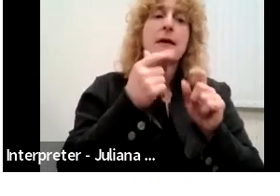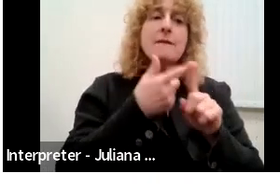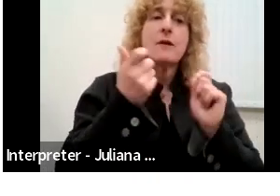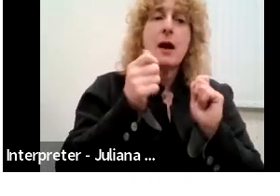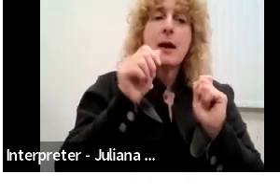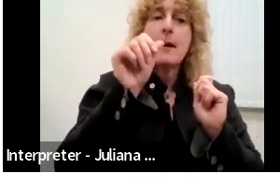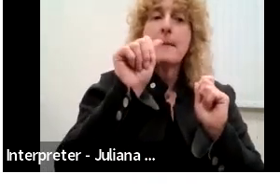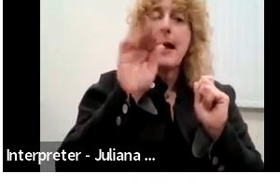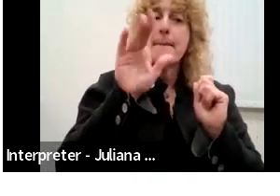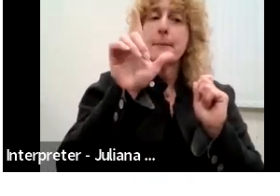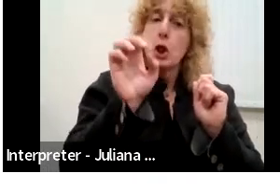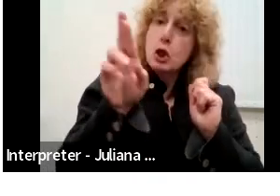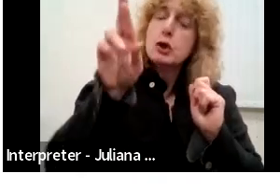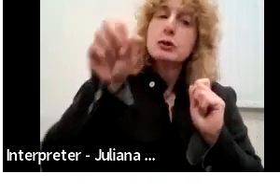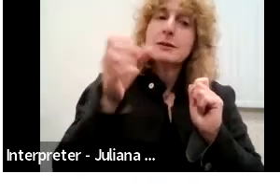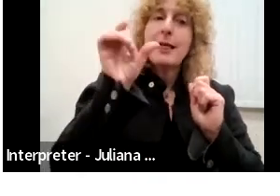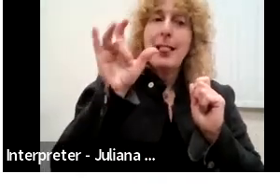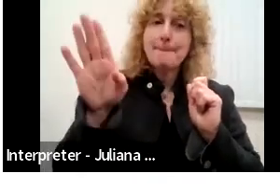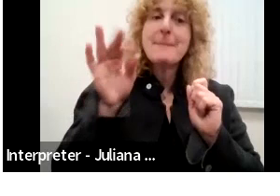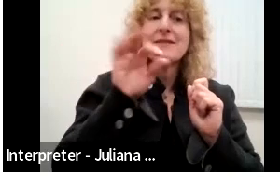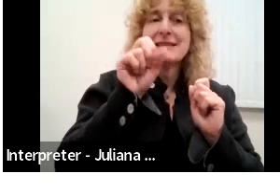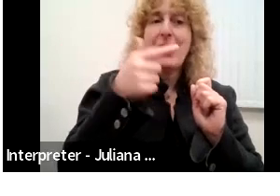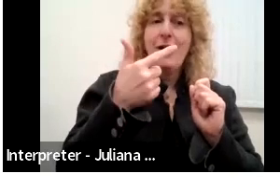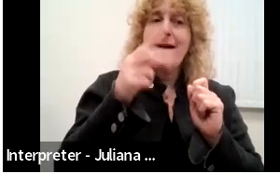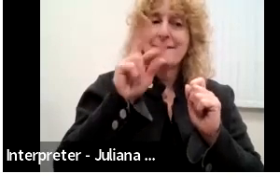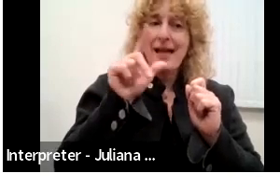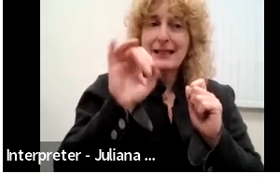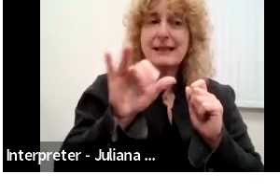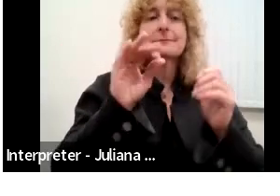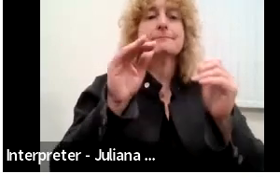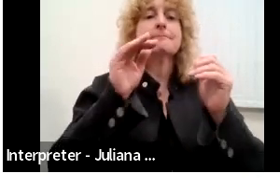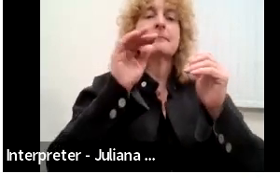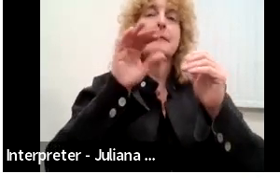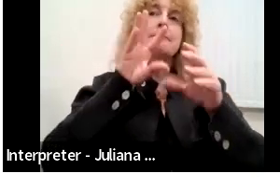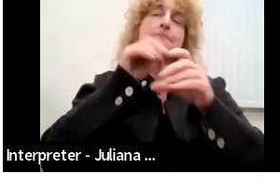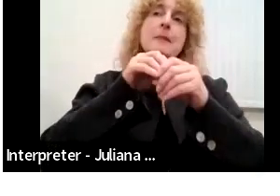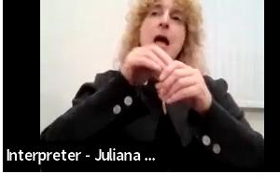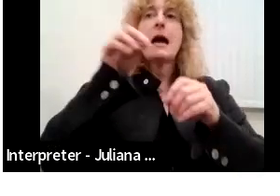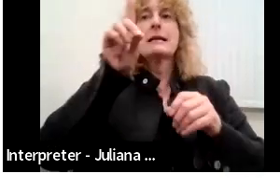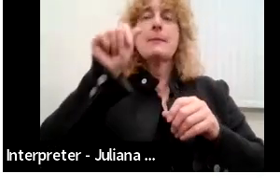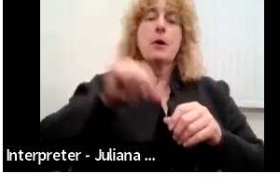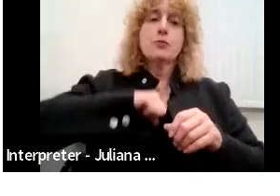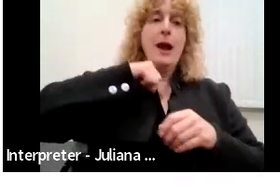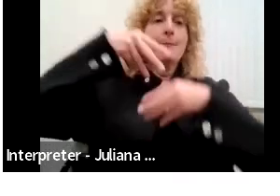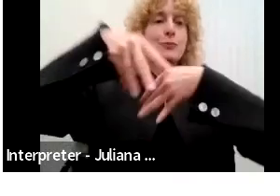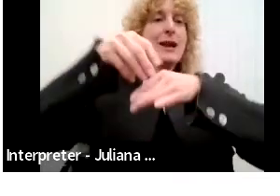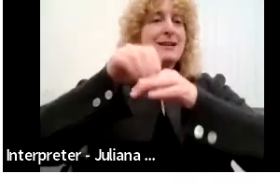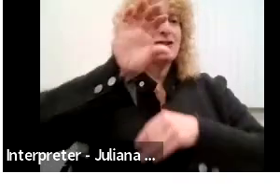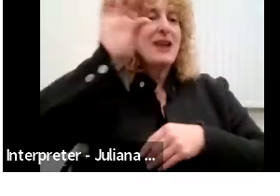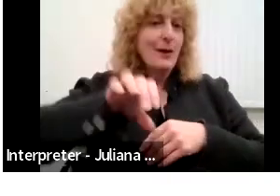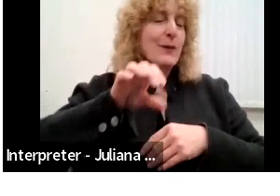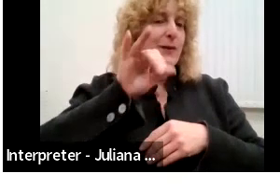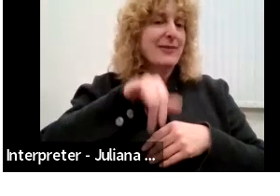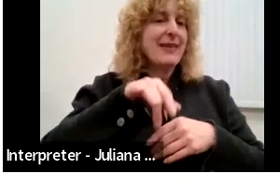of Saginaw Valley, and the top one participating in the Disability Pride Parade in Chicago. And people with